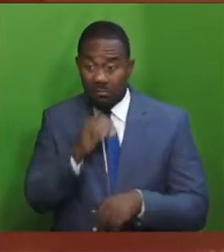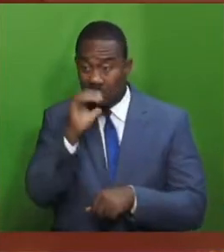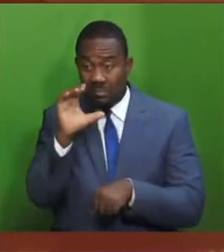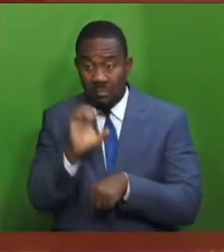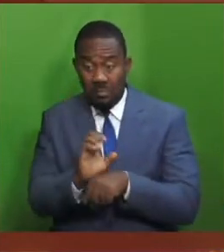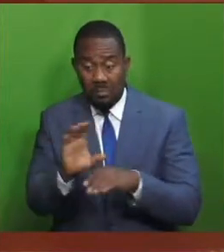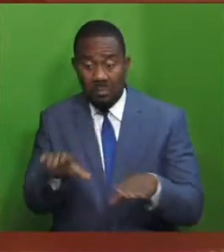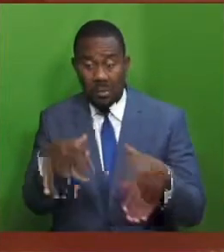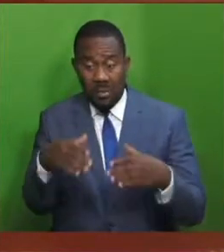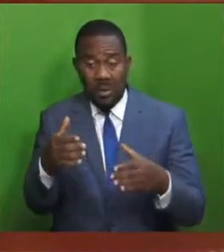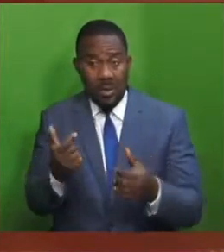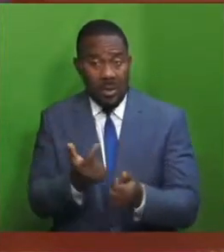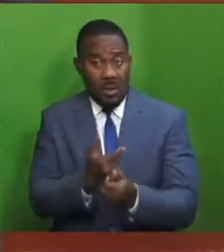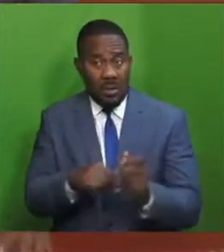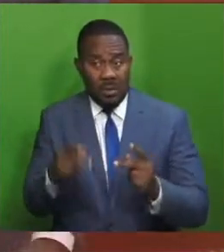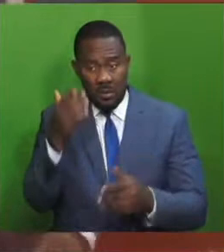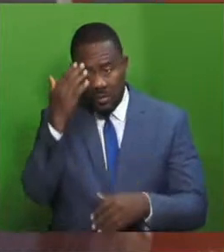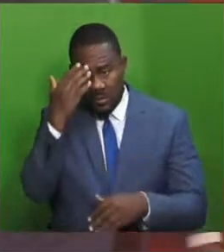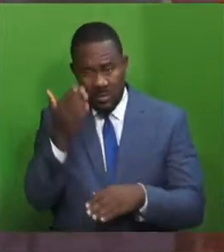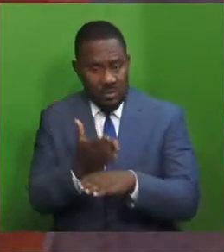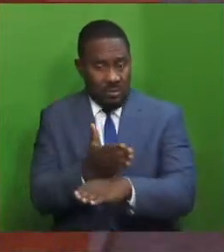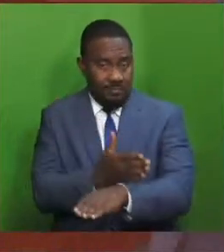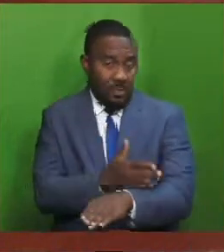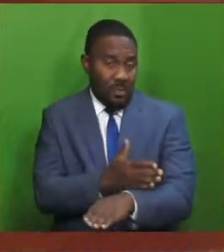not. I thank you, Mr.